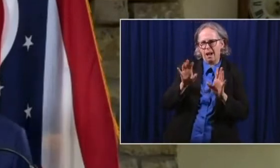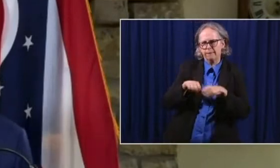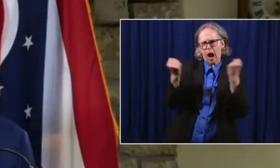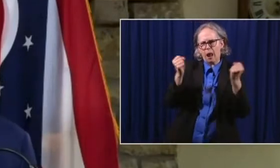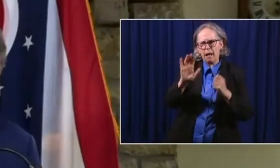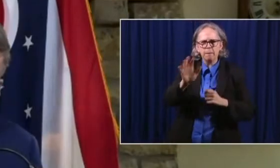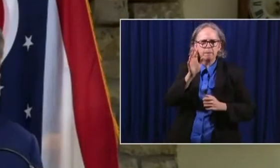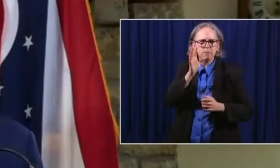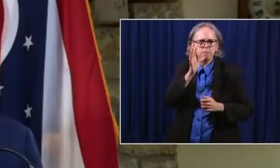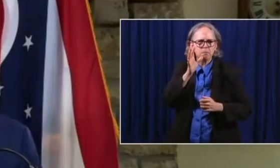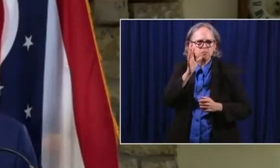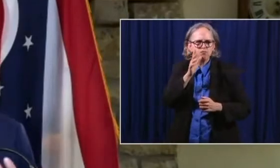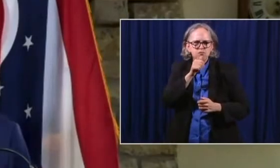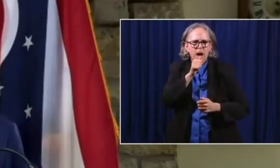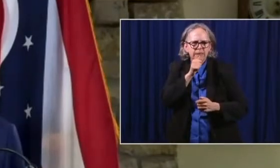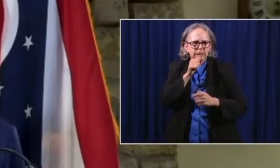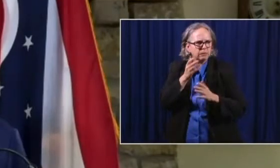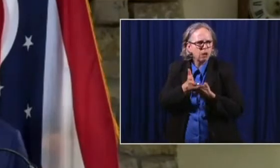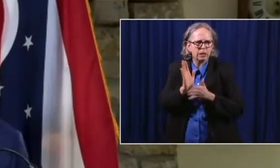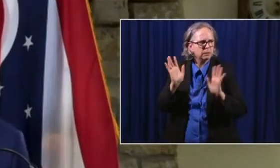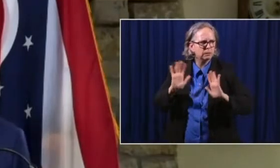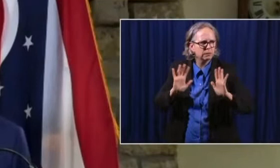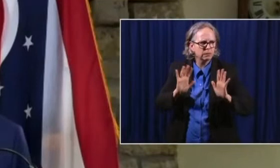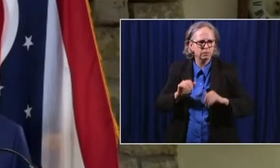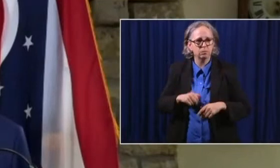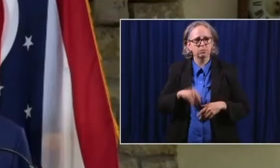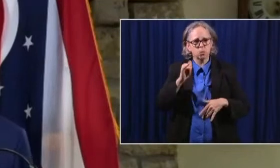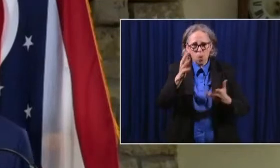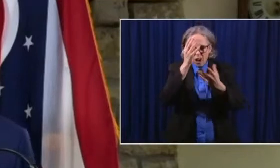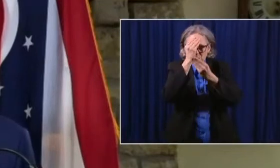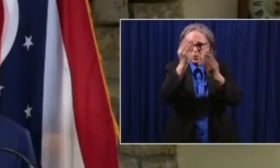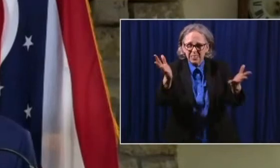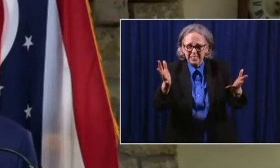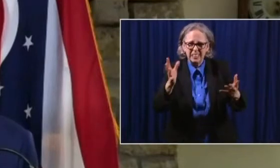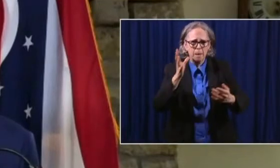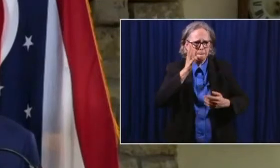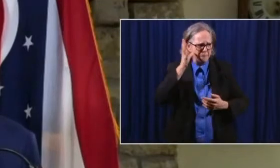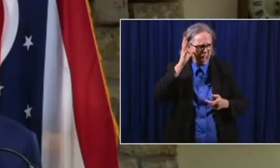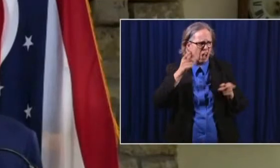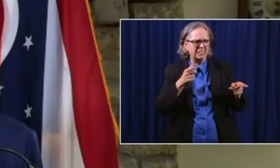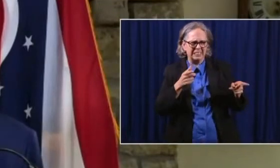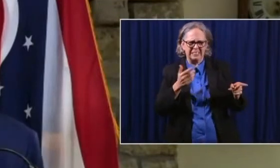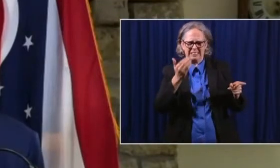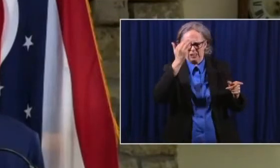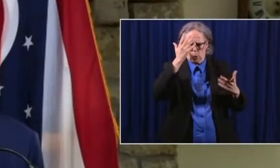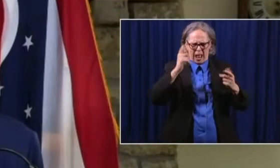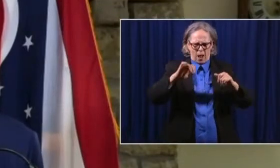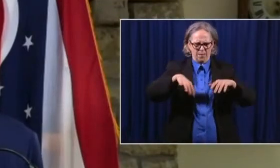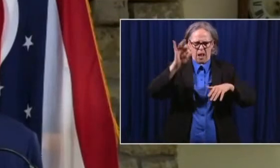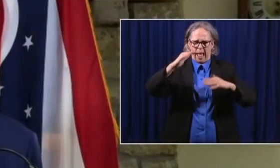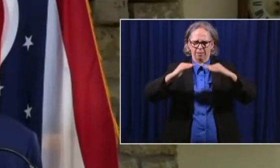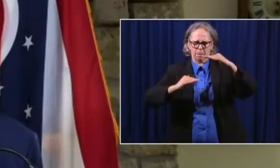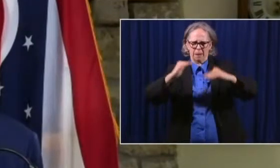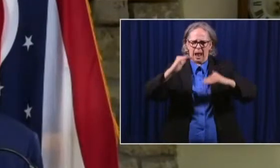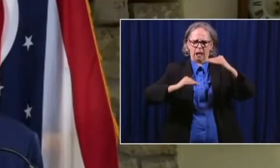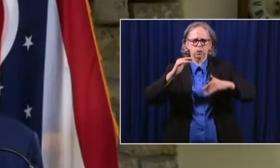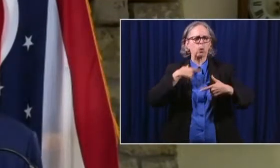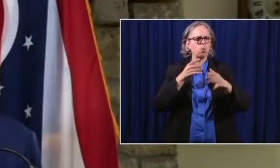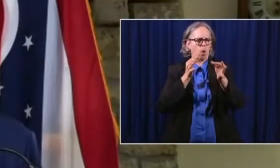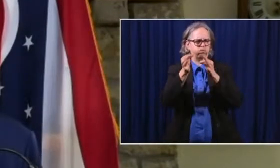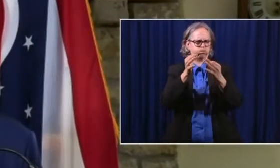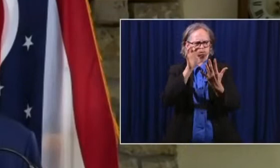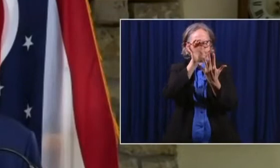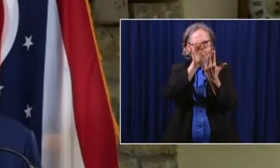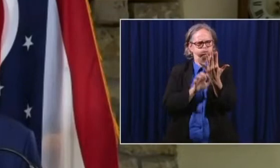we want to make sure that parents have some information that they should have. So we clearly